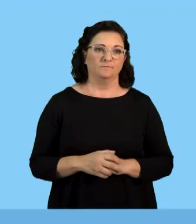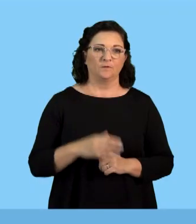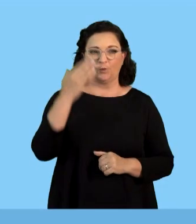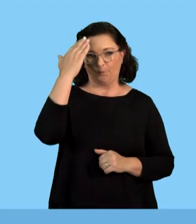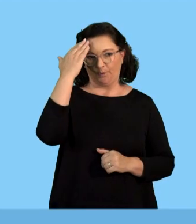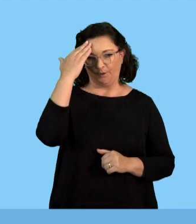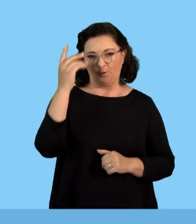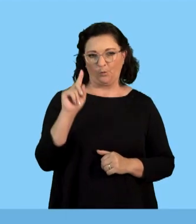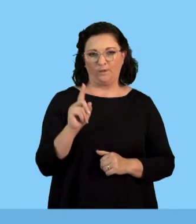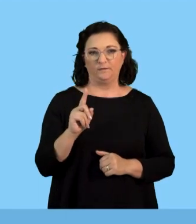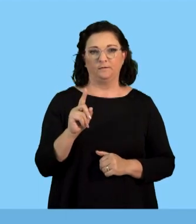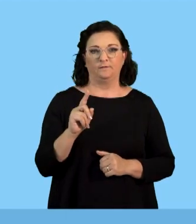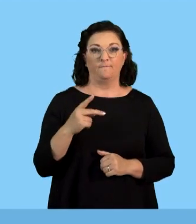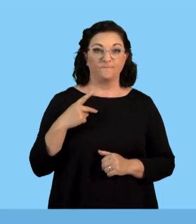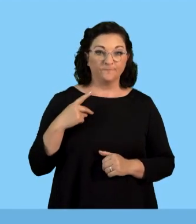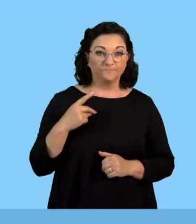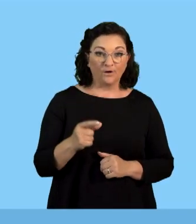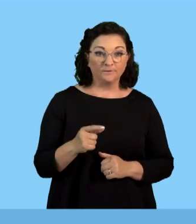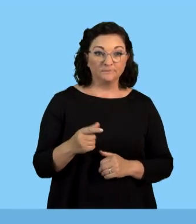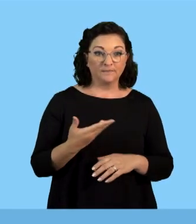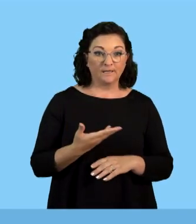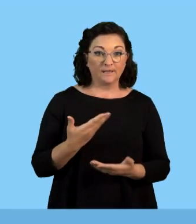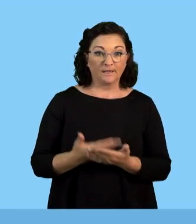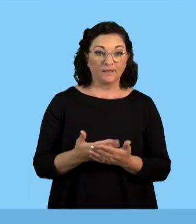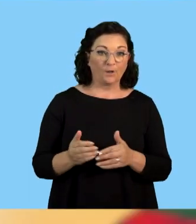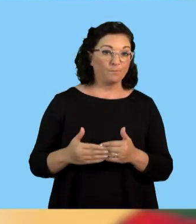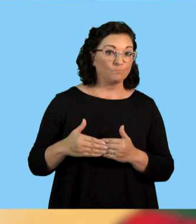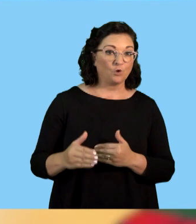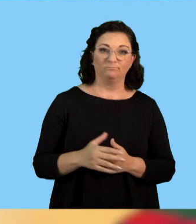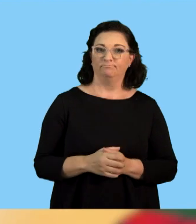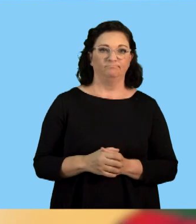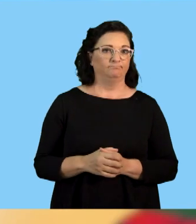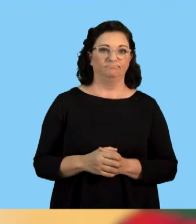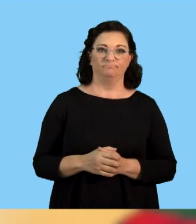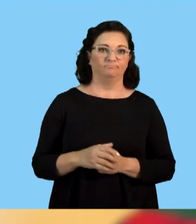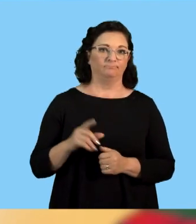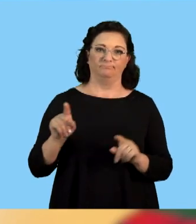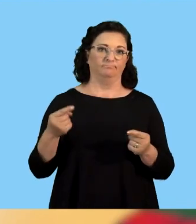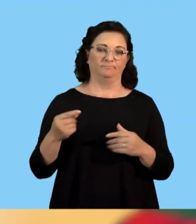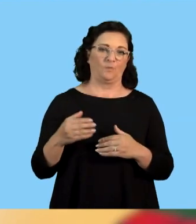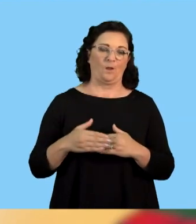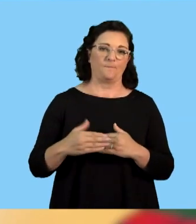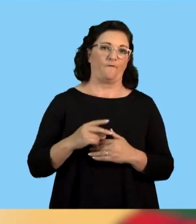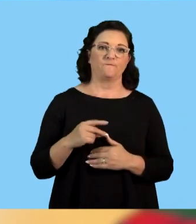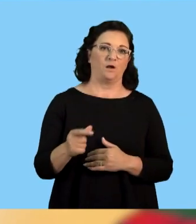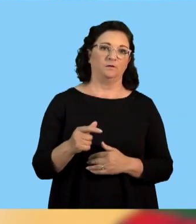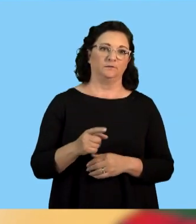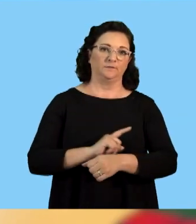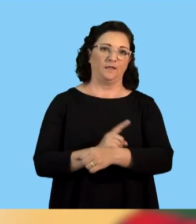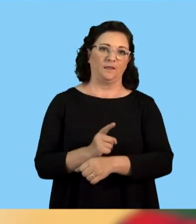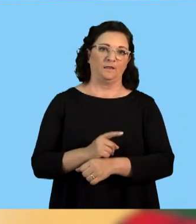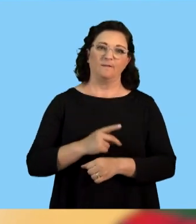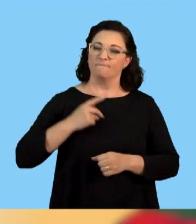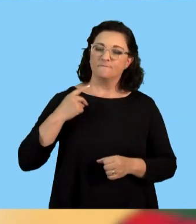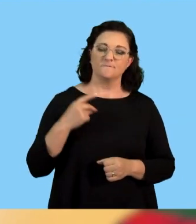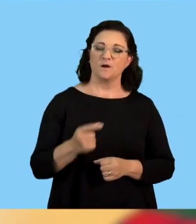we do know that nothing travels faster than the speed of light. Nothing travels faster than light because it is the most